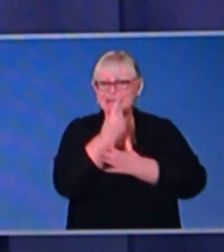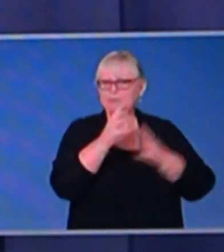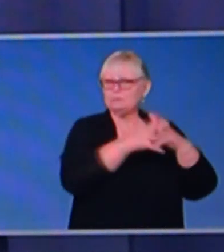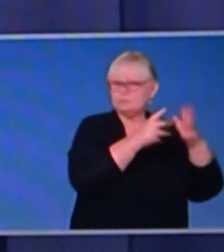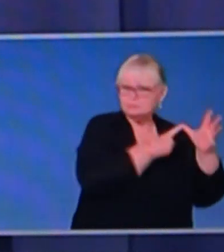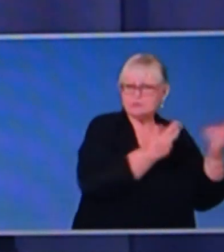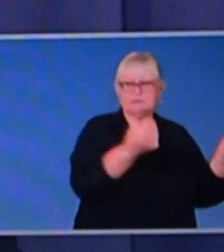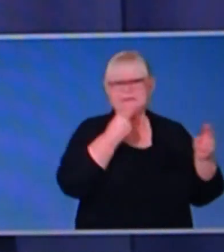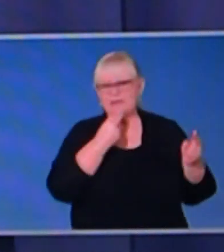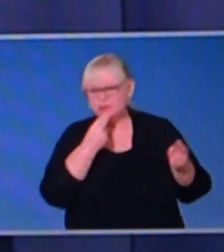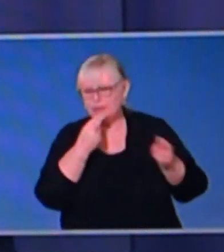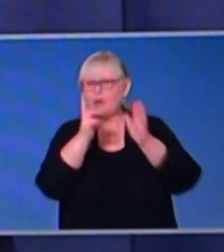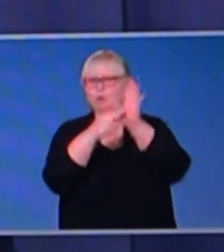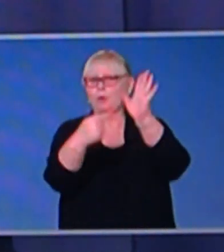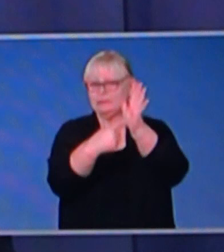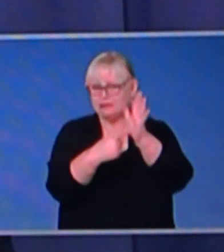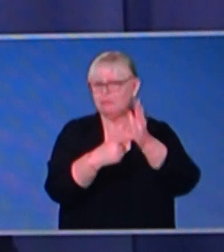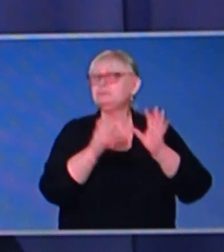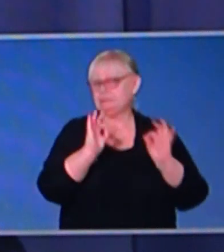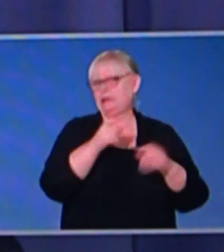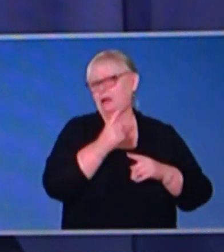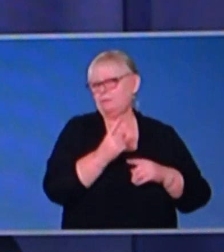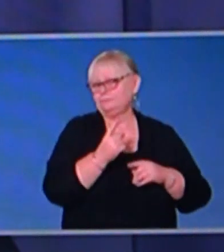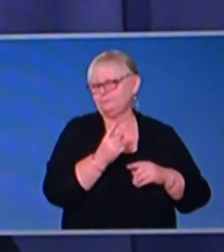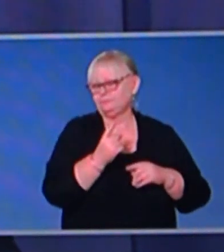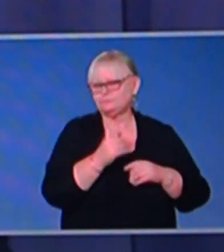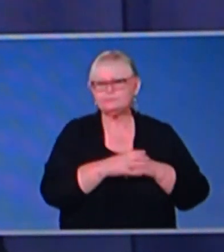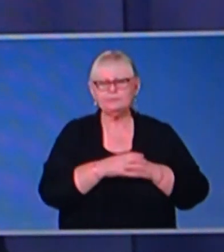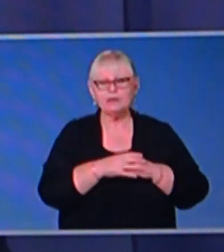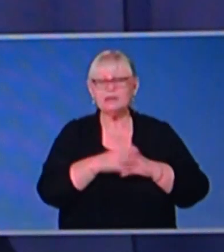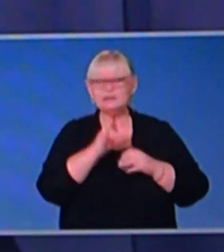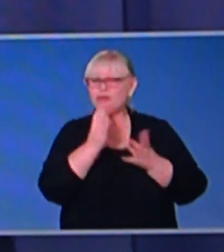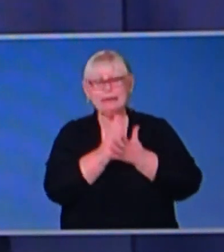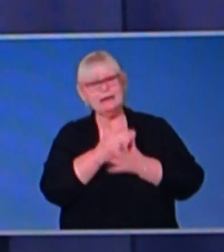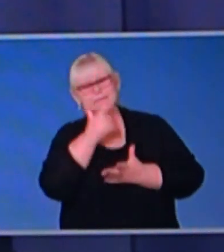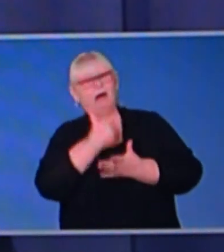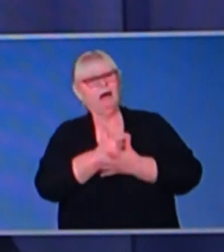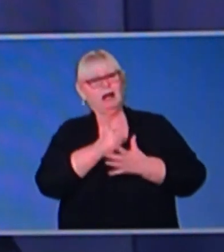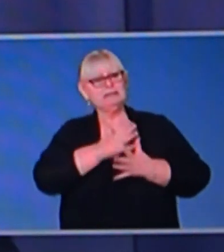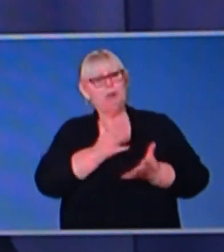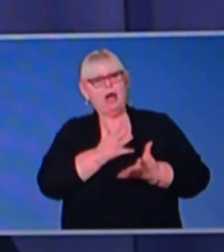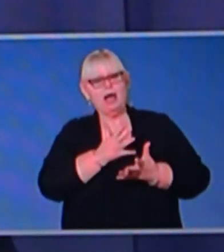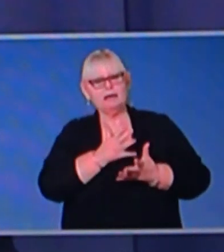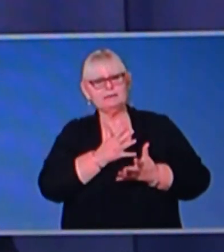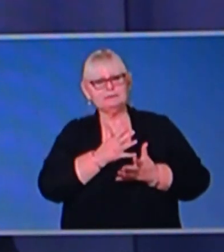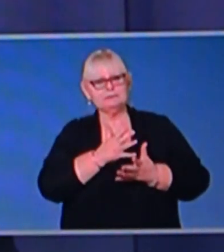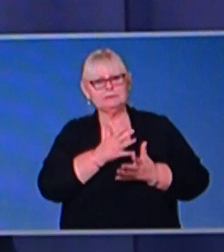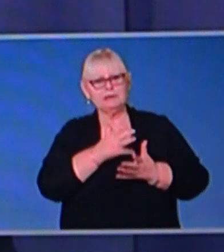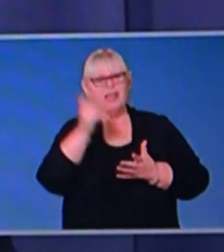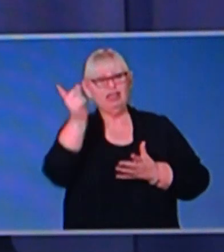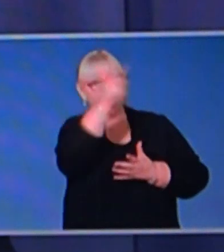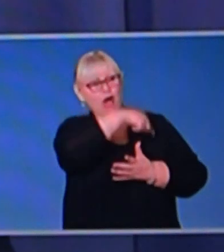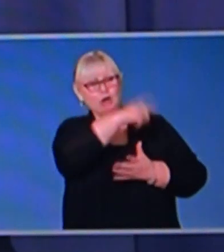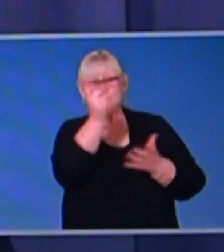South Australia, the Northern Territory in particular. And so it is not surprising that you would see those states with incredibly low case